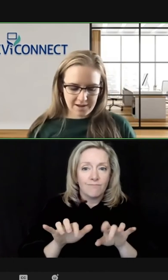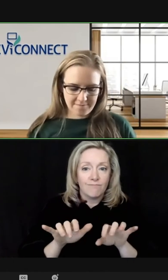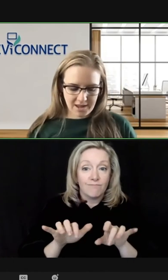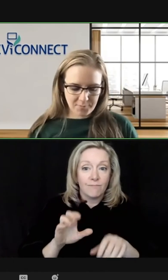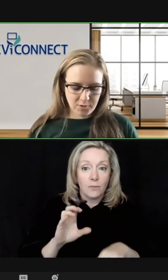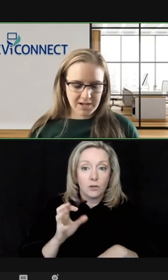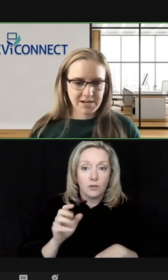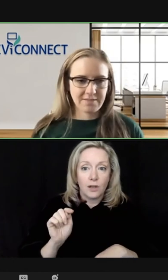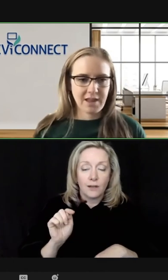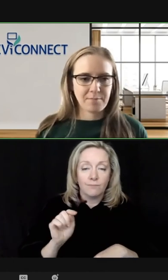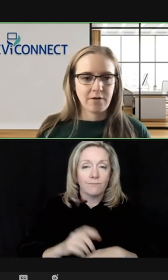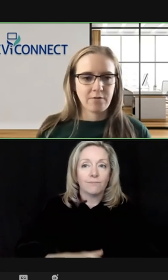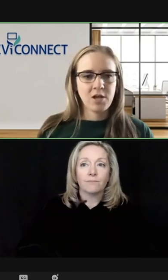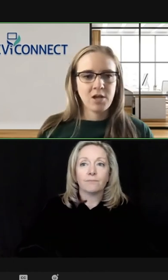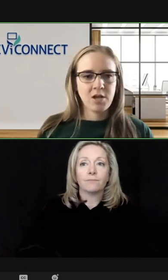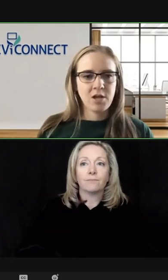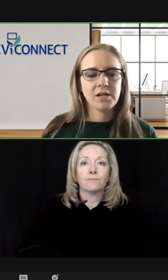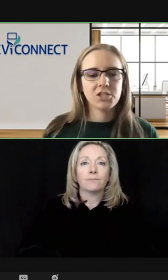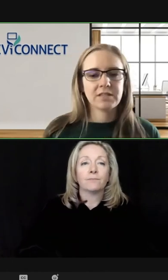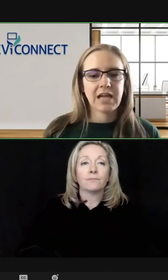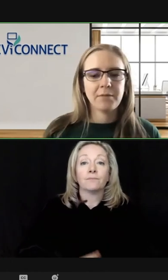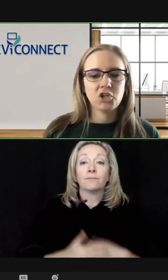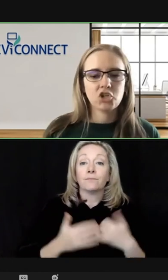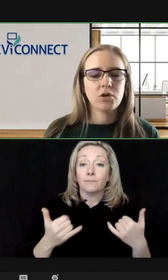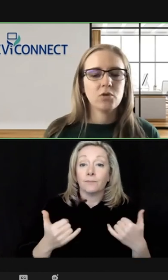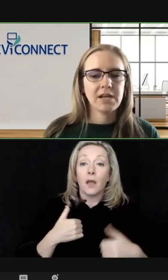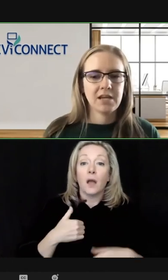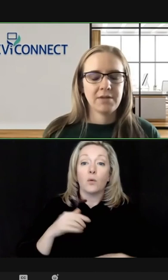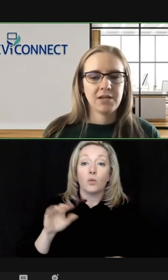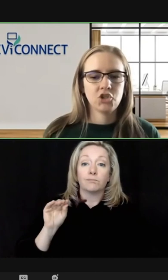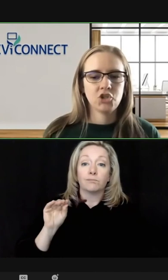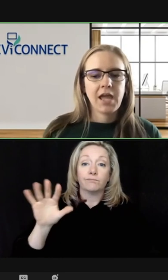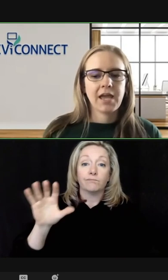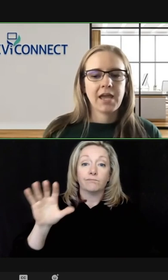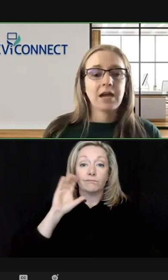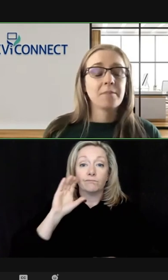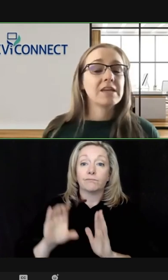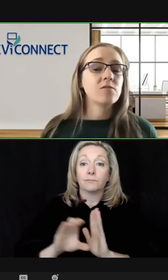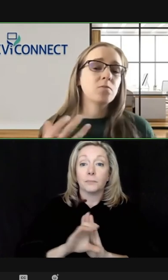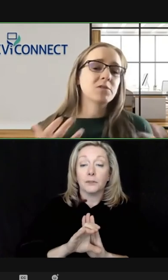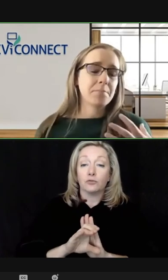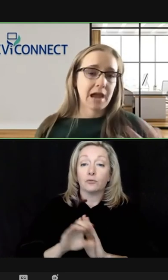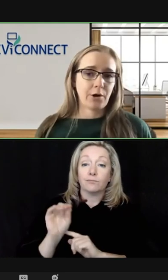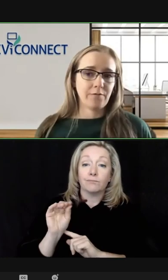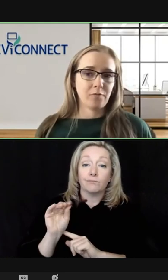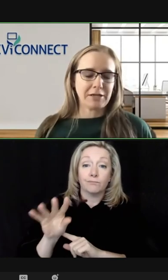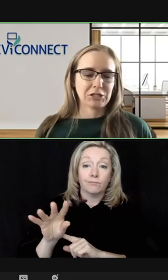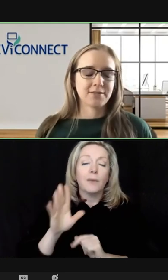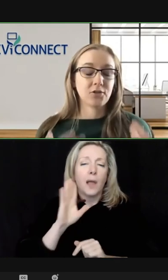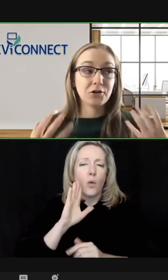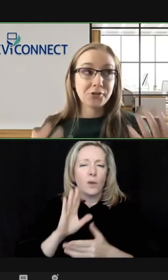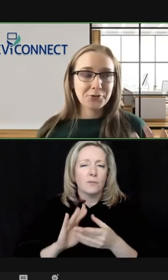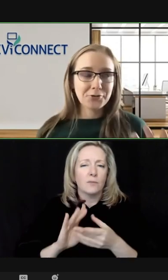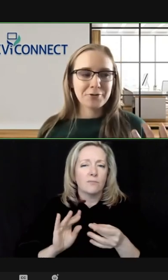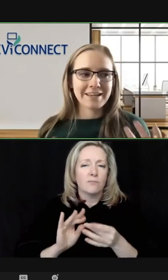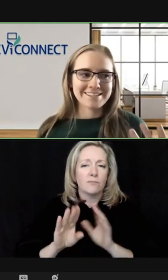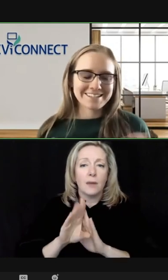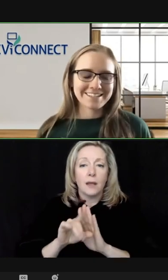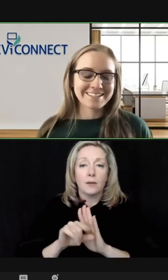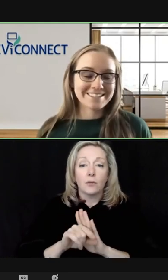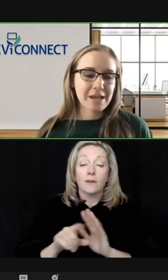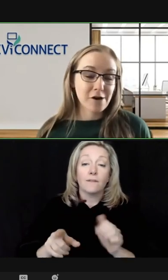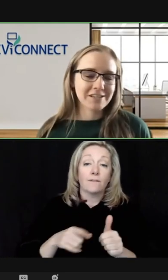box. If you don't have that up, go ahead and get that up now. What we're gonna do is I'm gonna show you an image And I'm going to give you some background information. So the